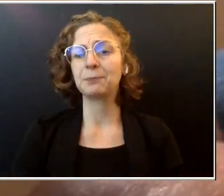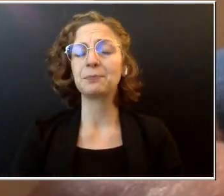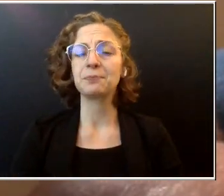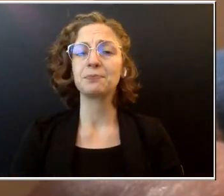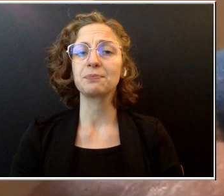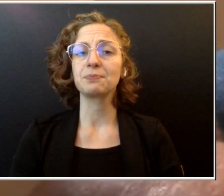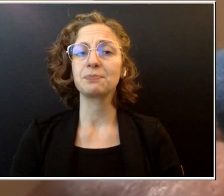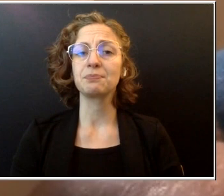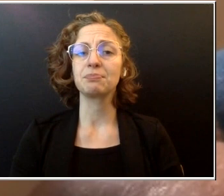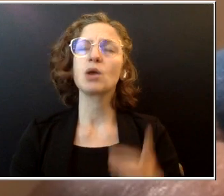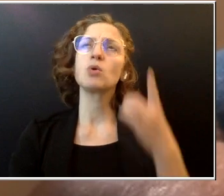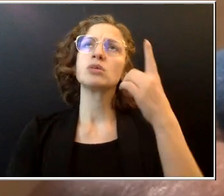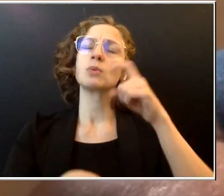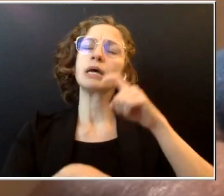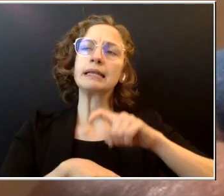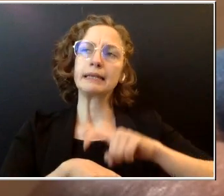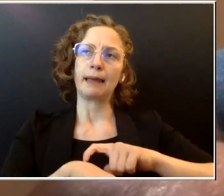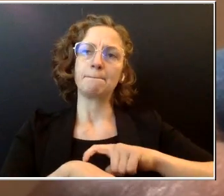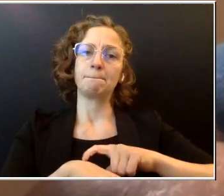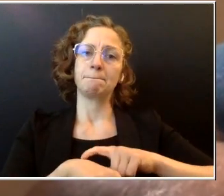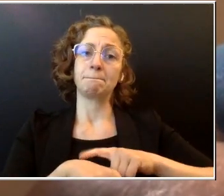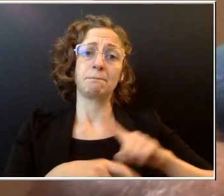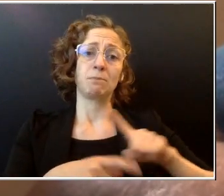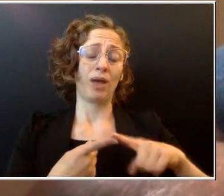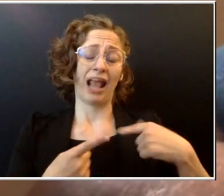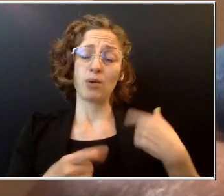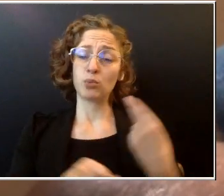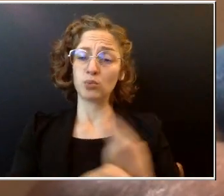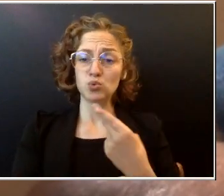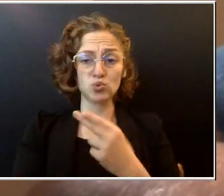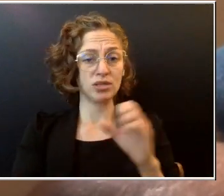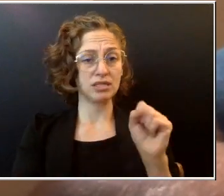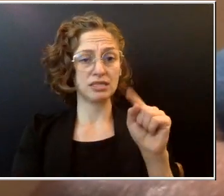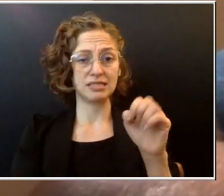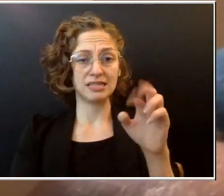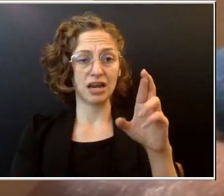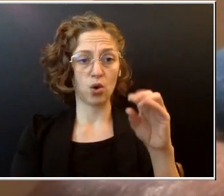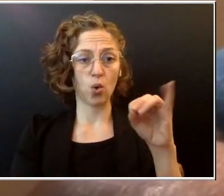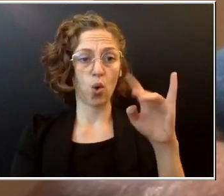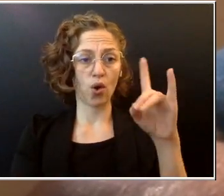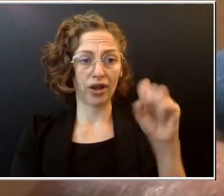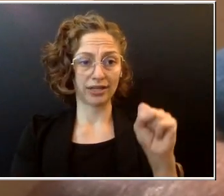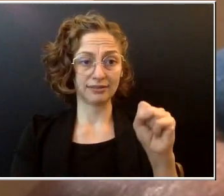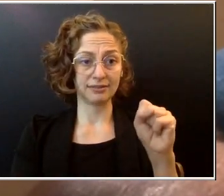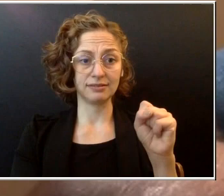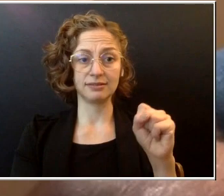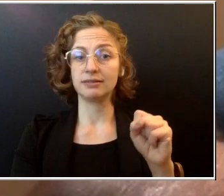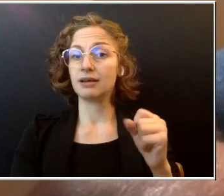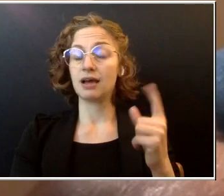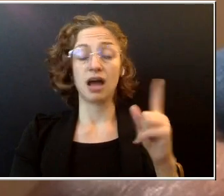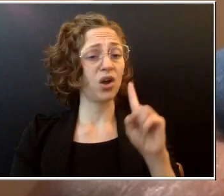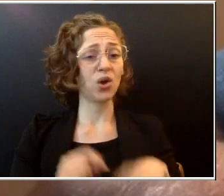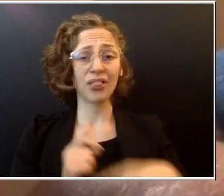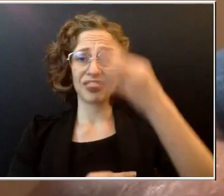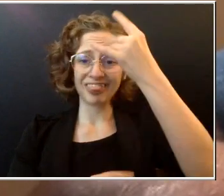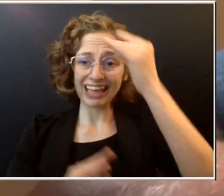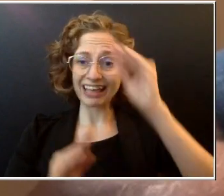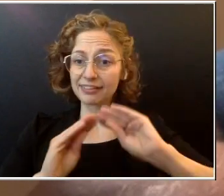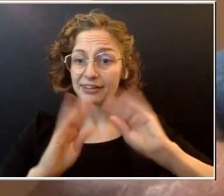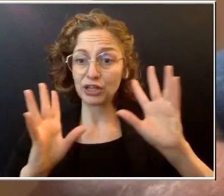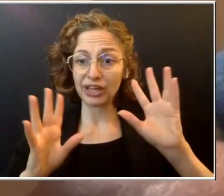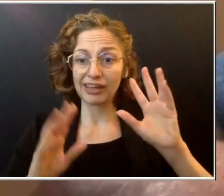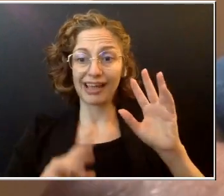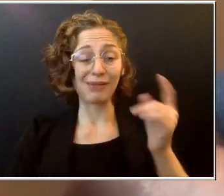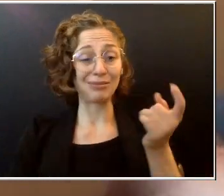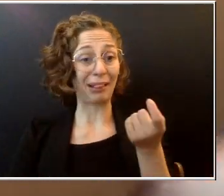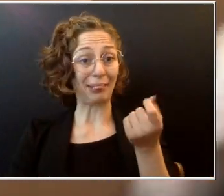point where I was on steroids and literally was not thinking clearly and was kind of a little crazy. And I